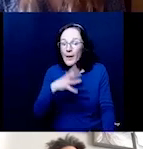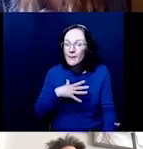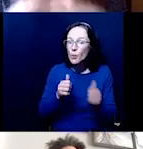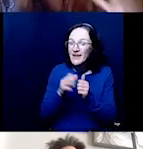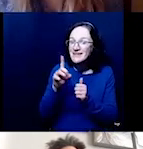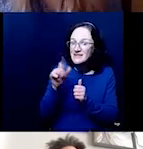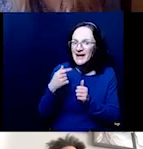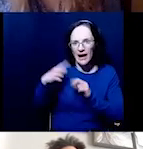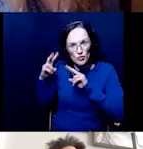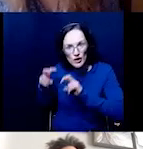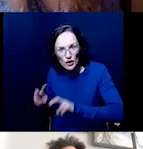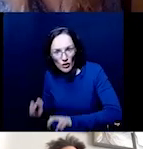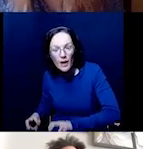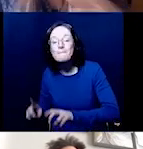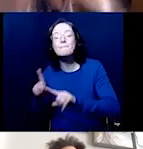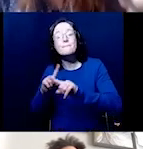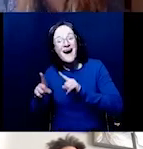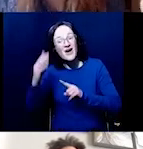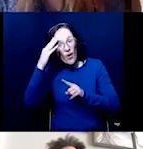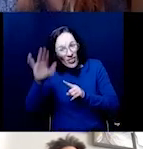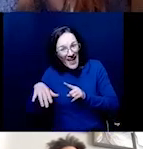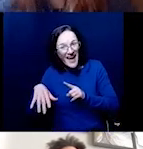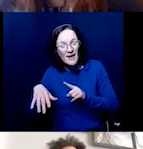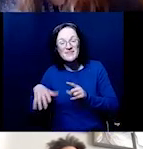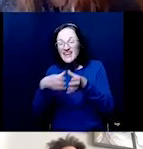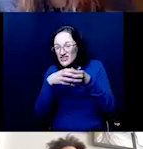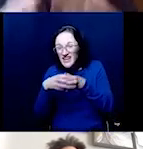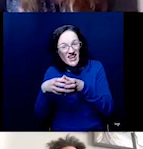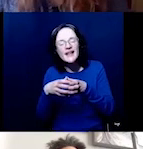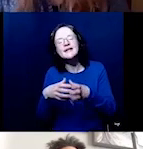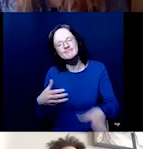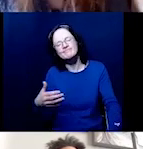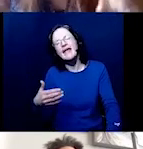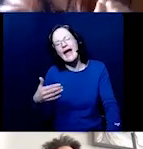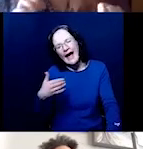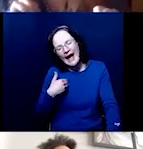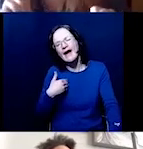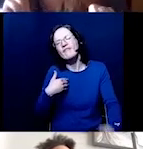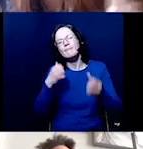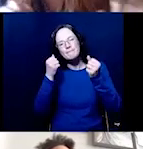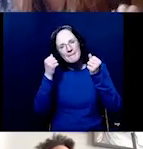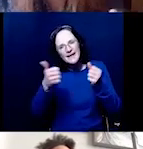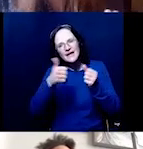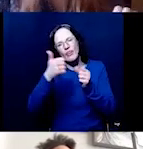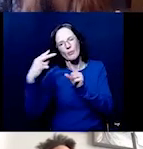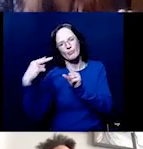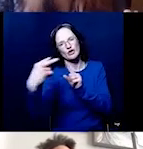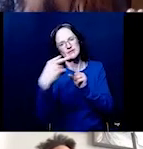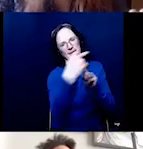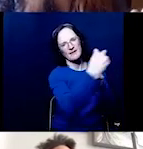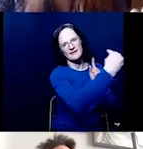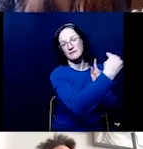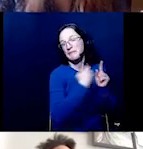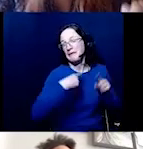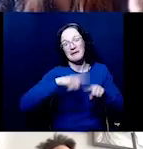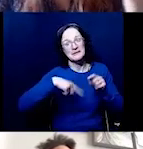to know there are so many different aspects to it, and I'm not going to cover a lot of it, where I'm just going to go briefly on it. So if ever you want to learn